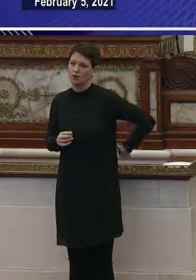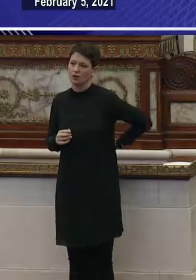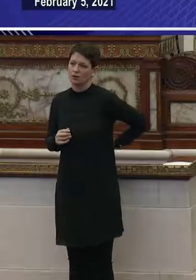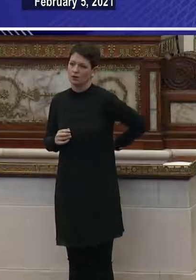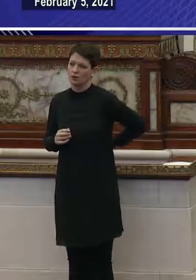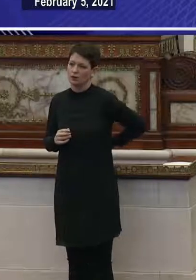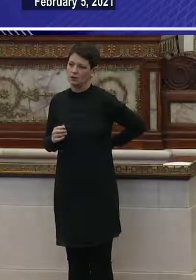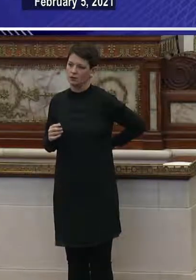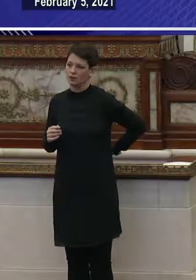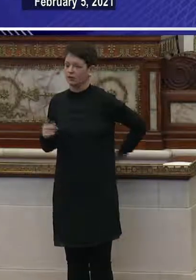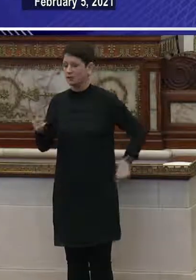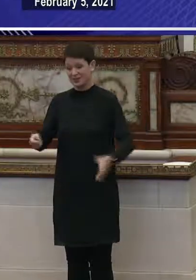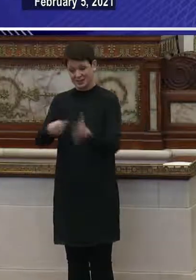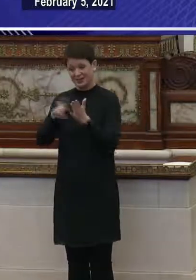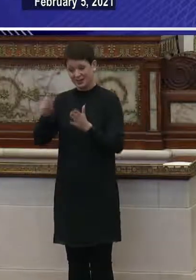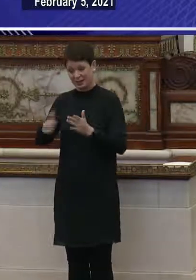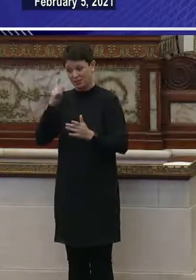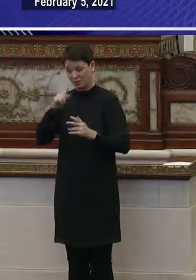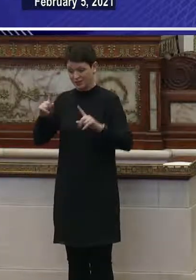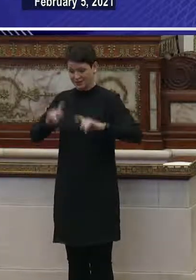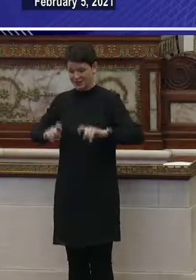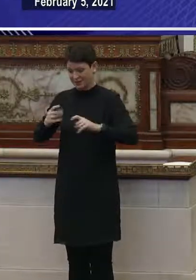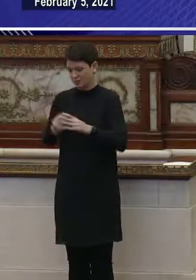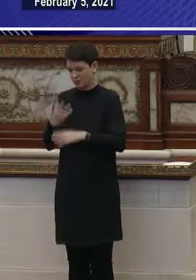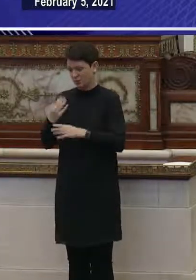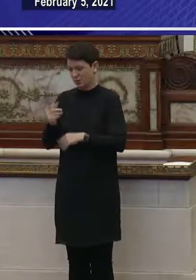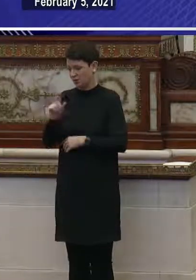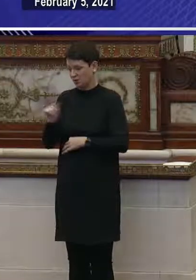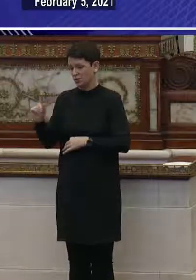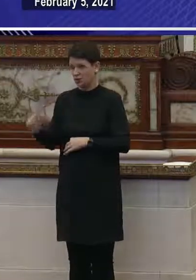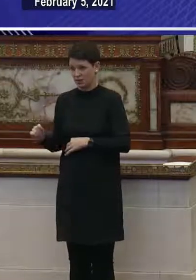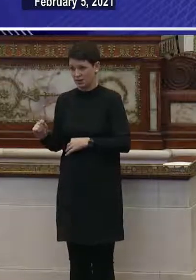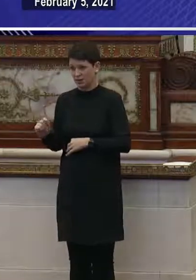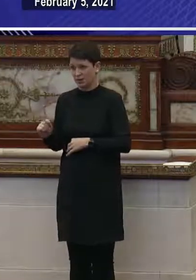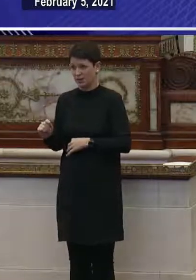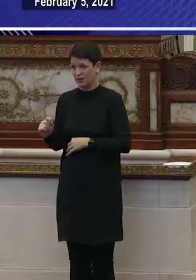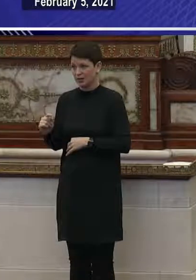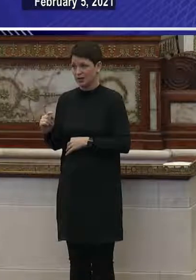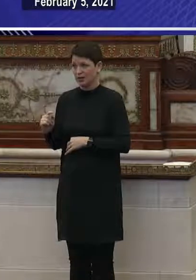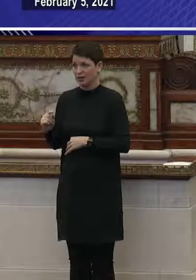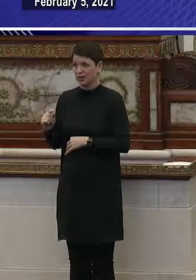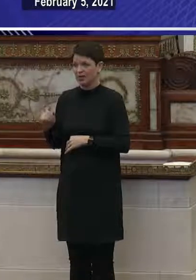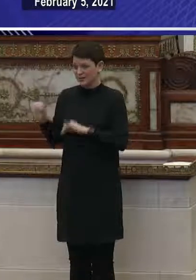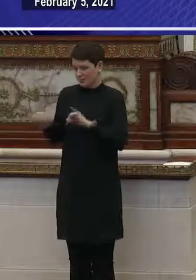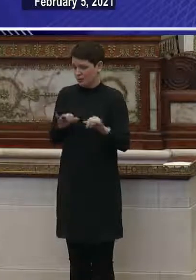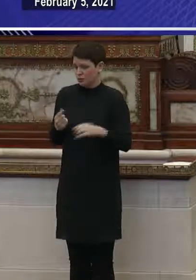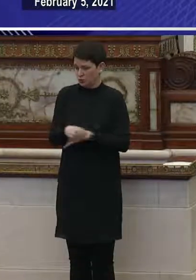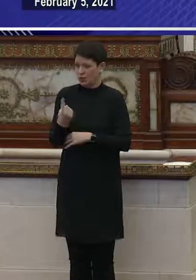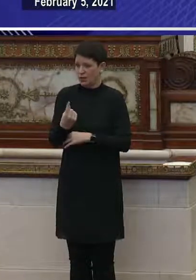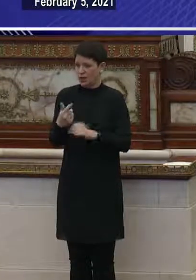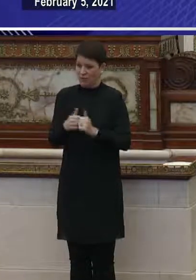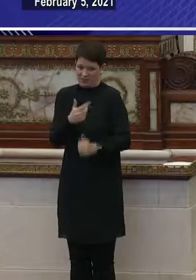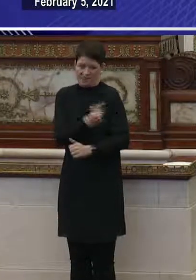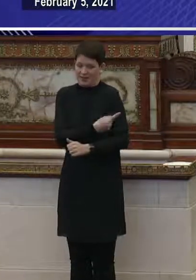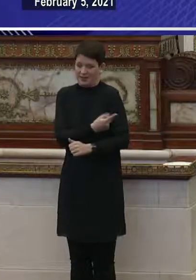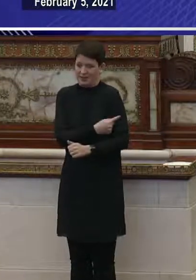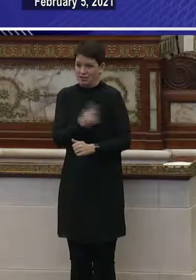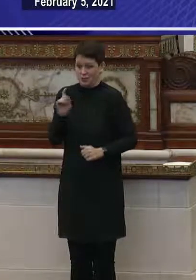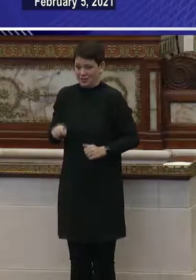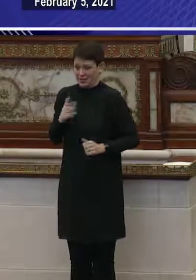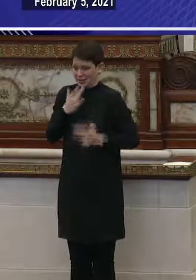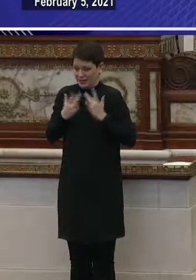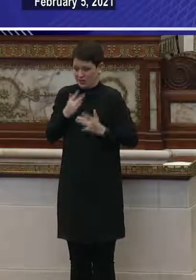sharp demand for testing in the spring of 2020, in a sense, somewhat similar to where we are now with the sharp demand for vaccination. And